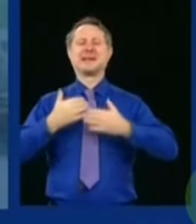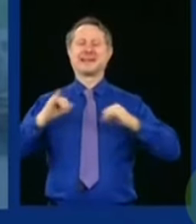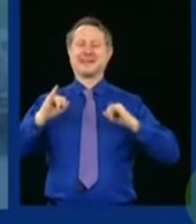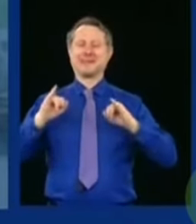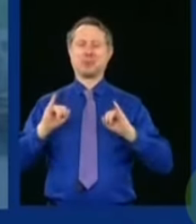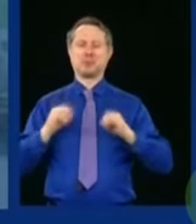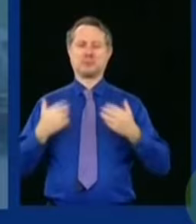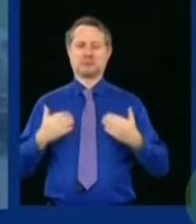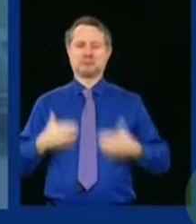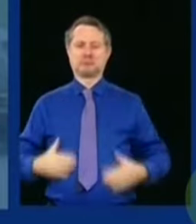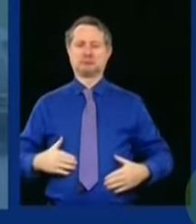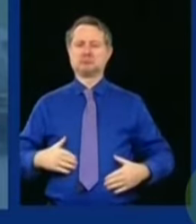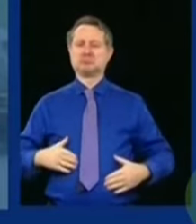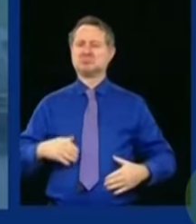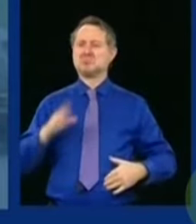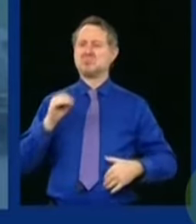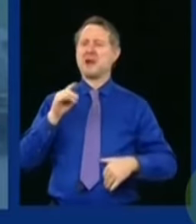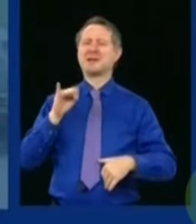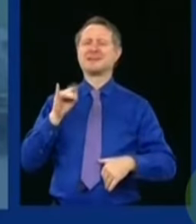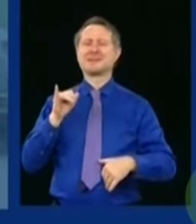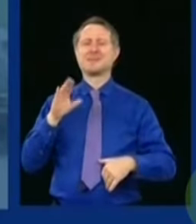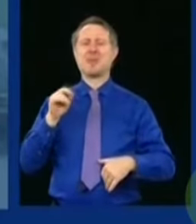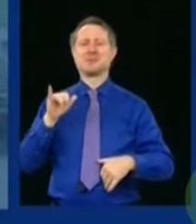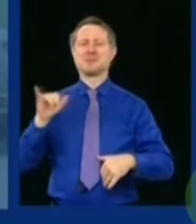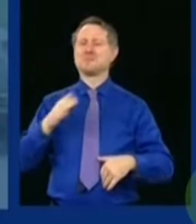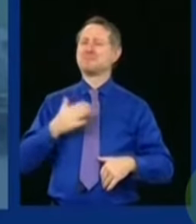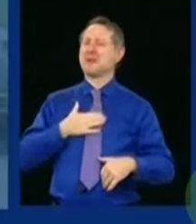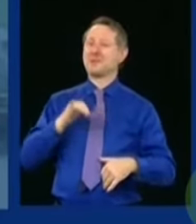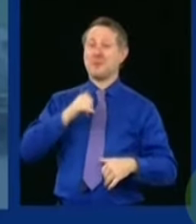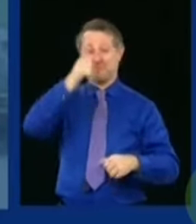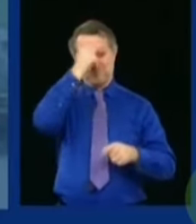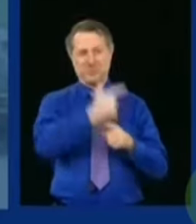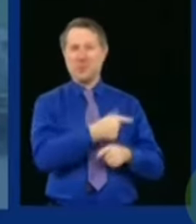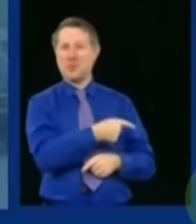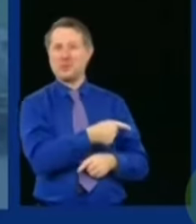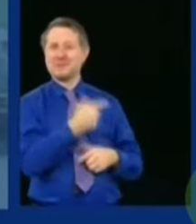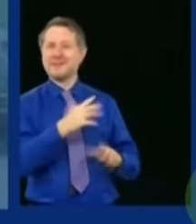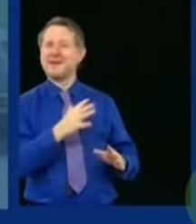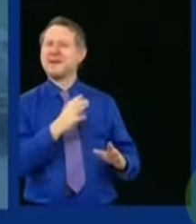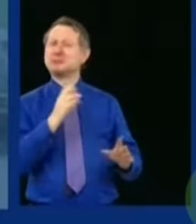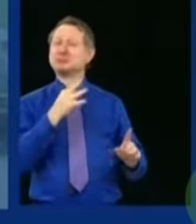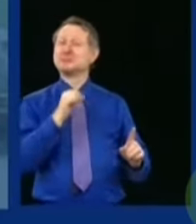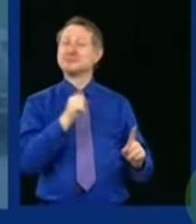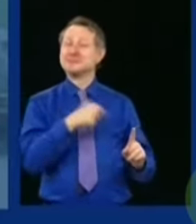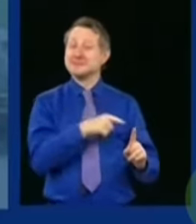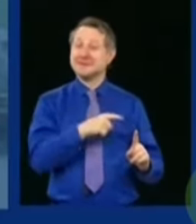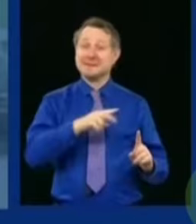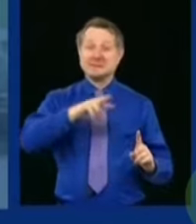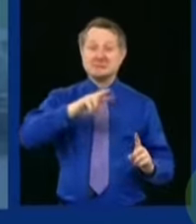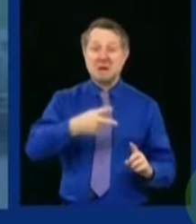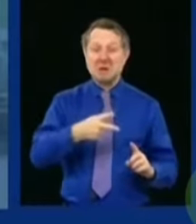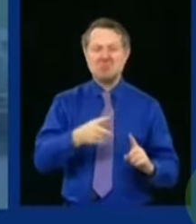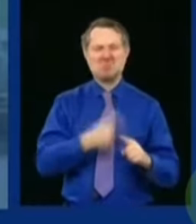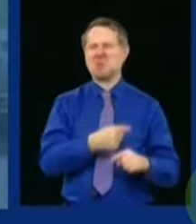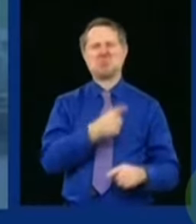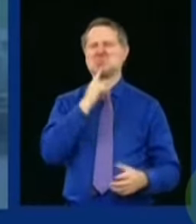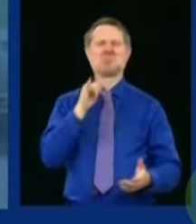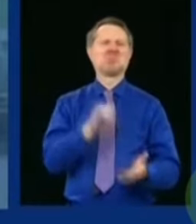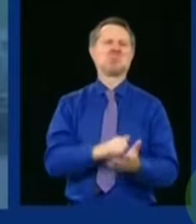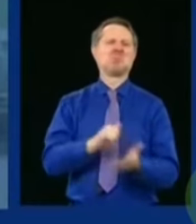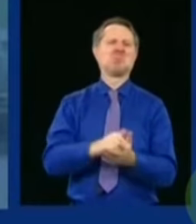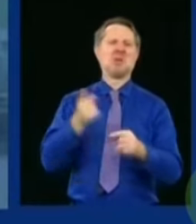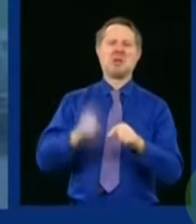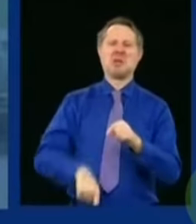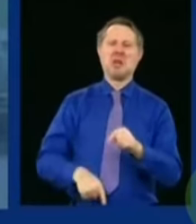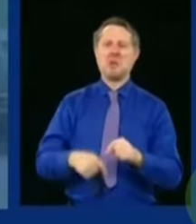the antibodies. We were told, well, then you're immune from getting it again. And we had plans to have people who tested for